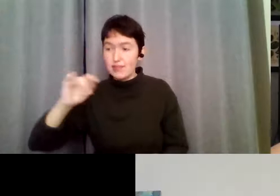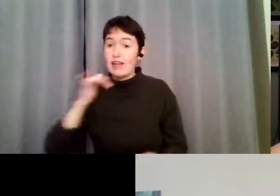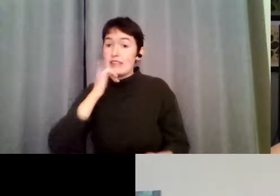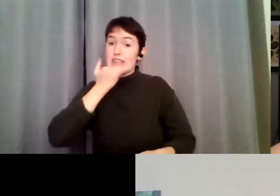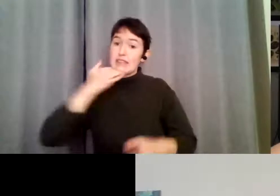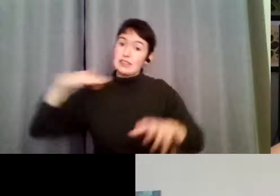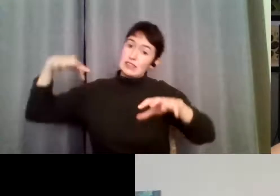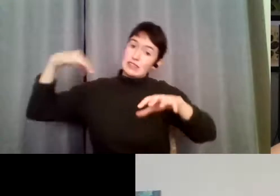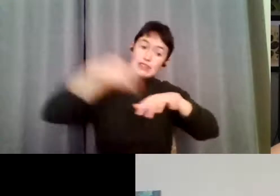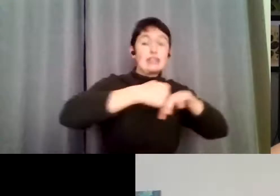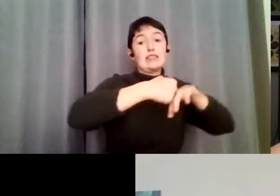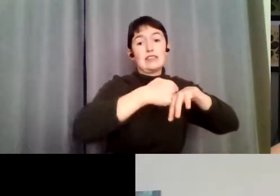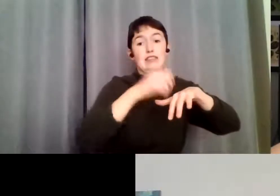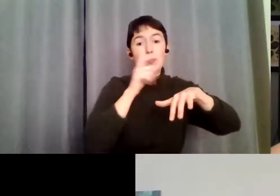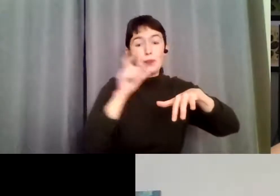that